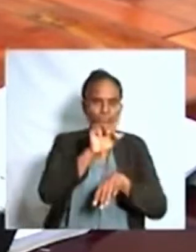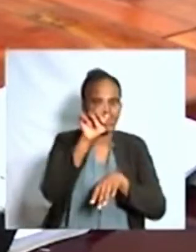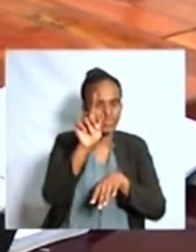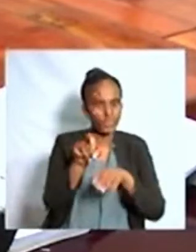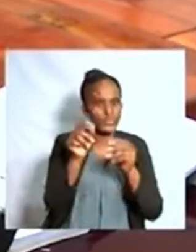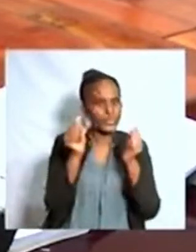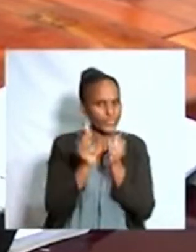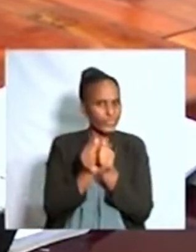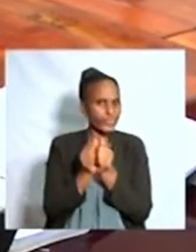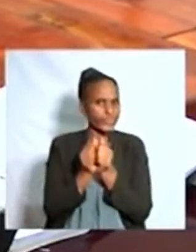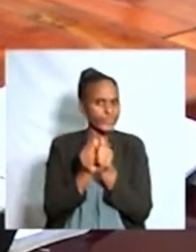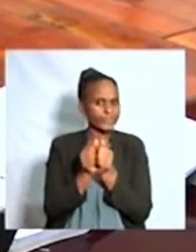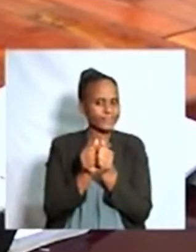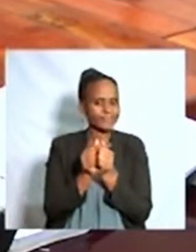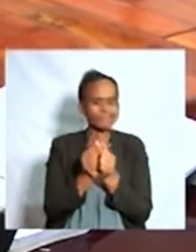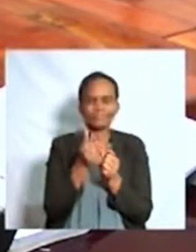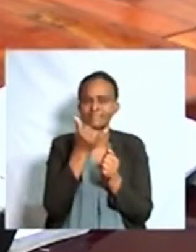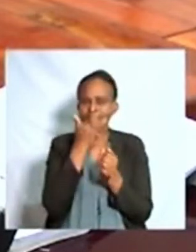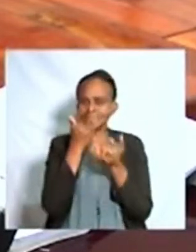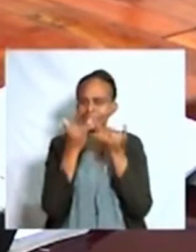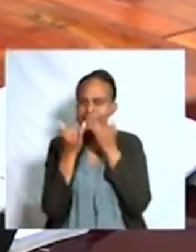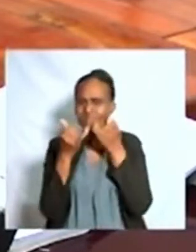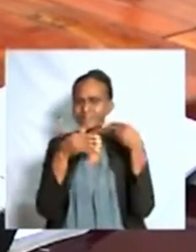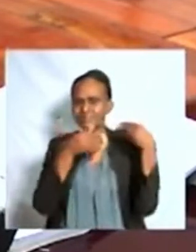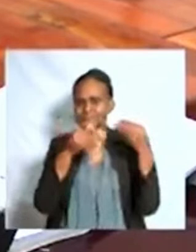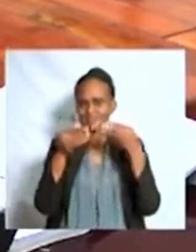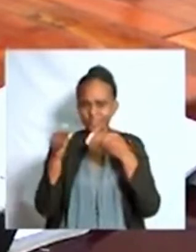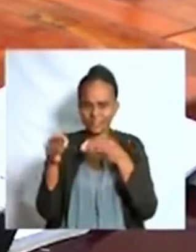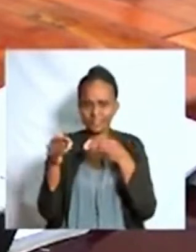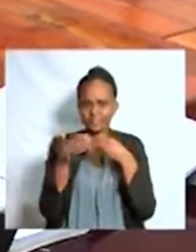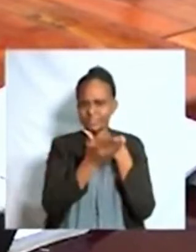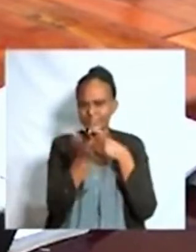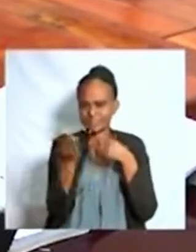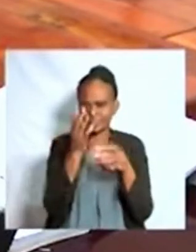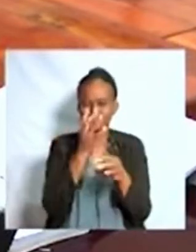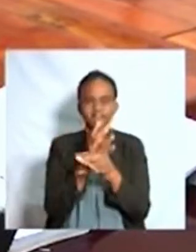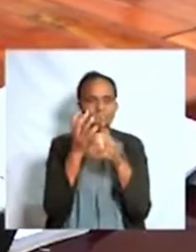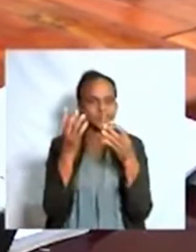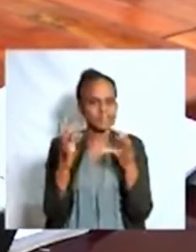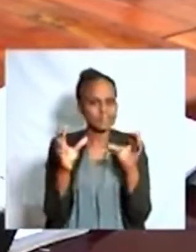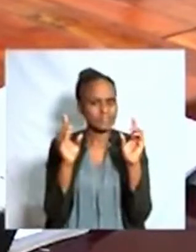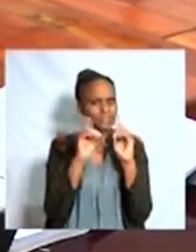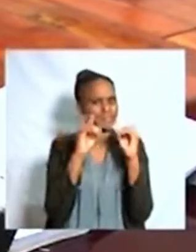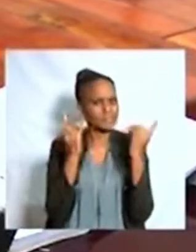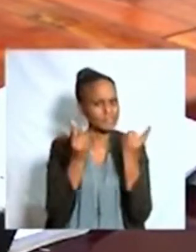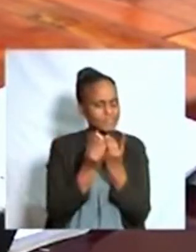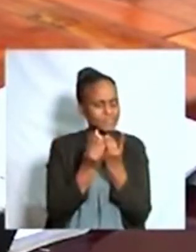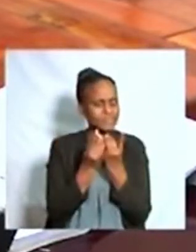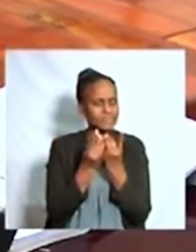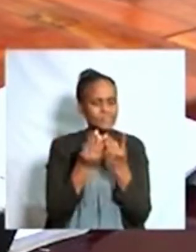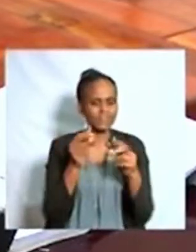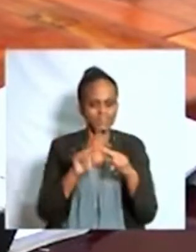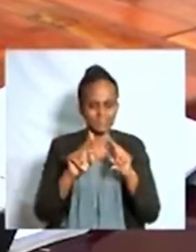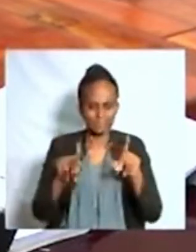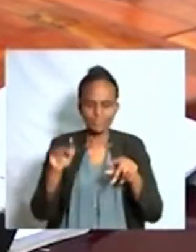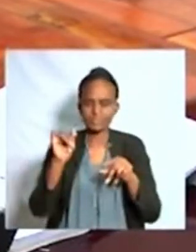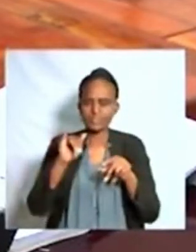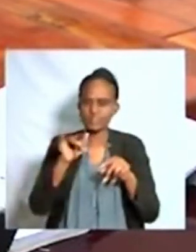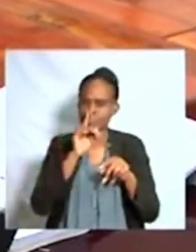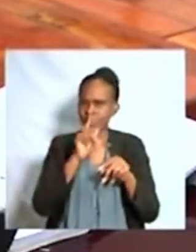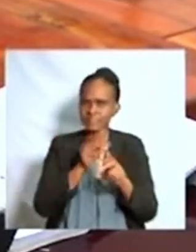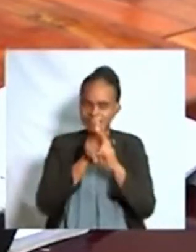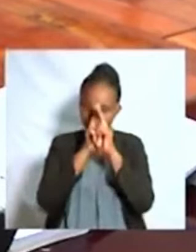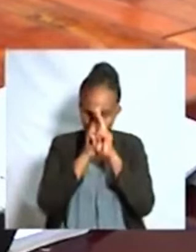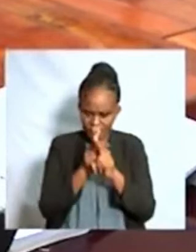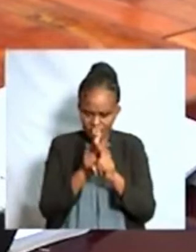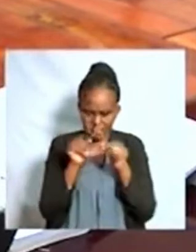to illegal markets the illegal markets in Chinsali district, Chair, I wish to confirm to this Honorable House